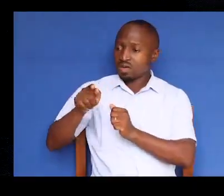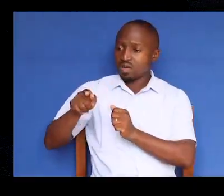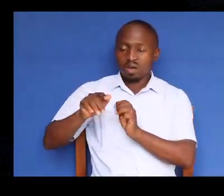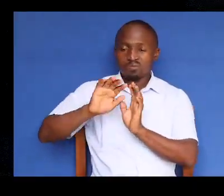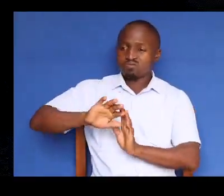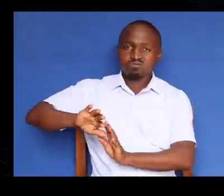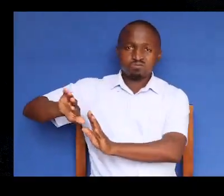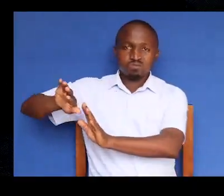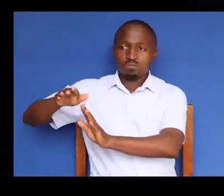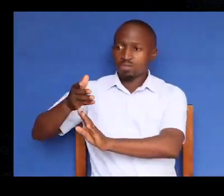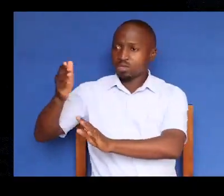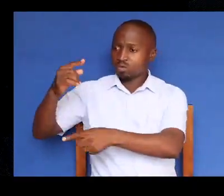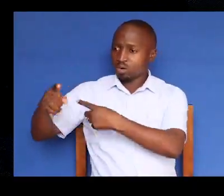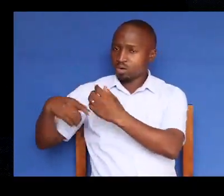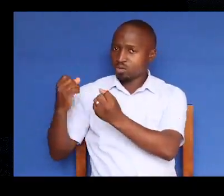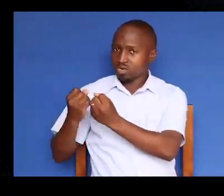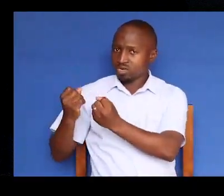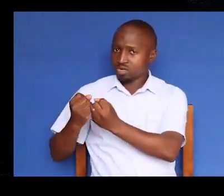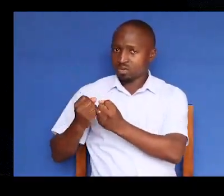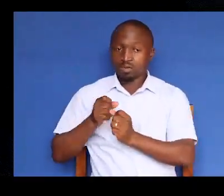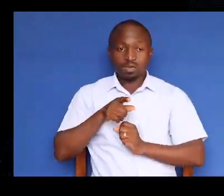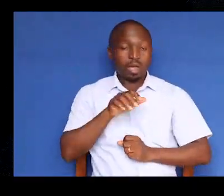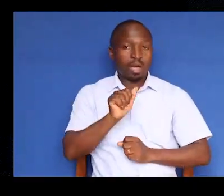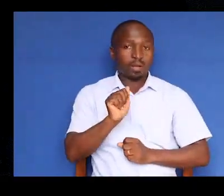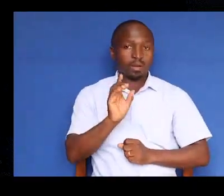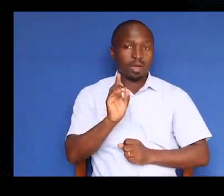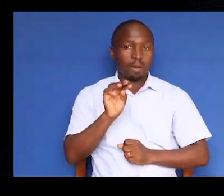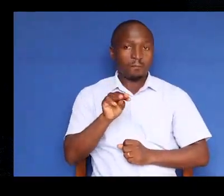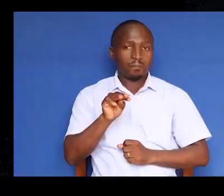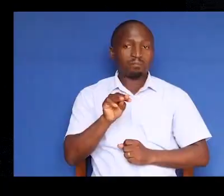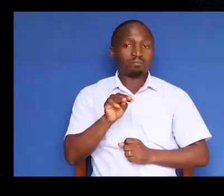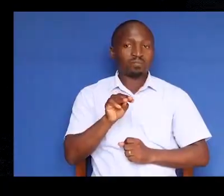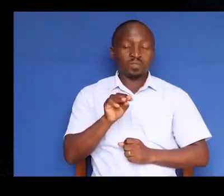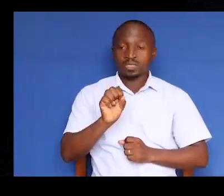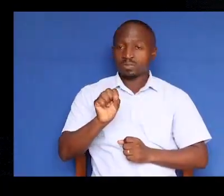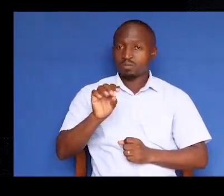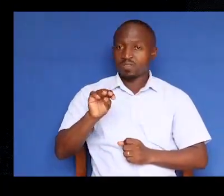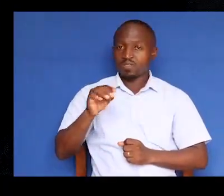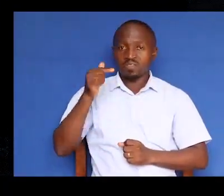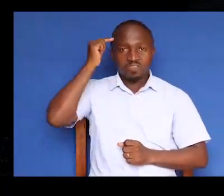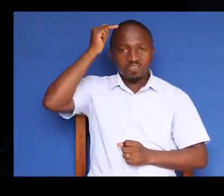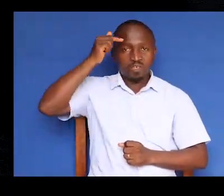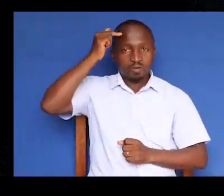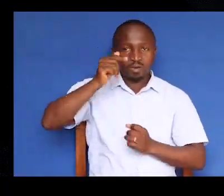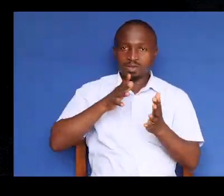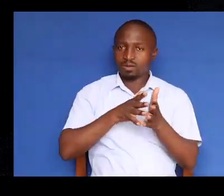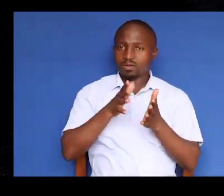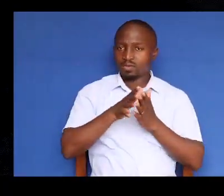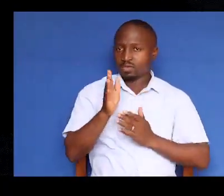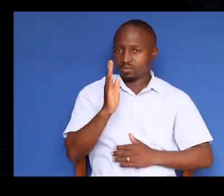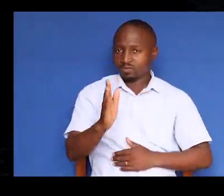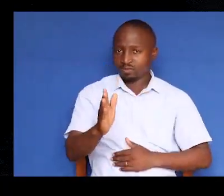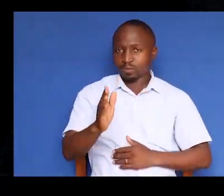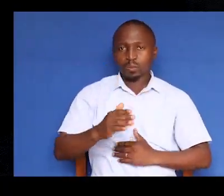production into another country. That is according to Adam Smith theory. And